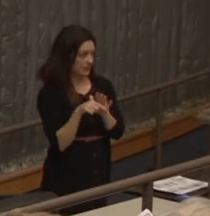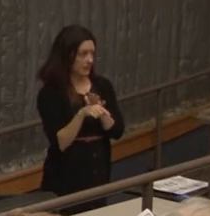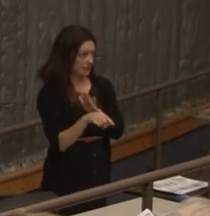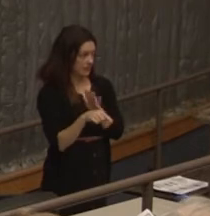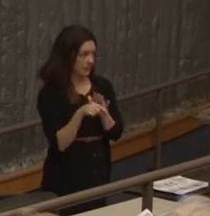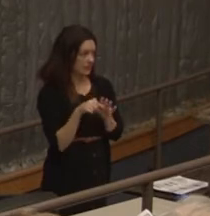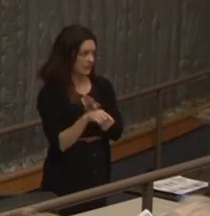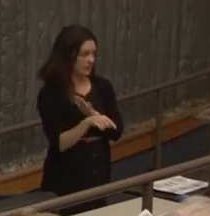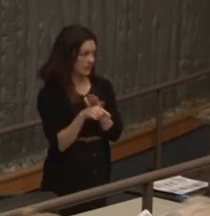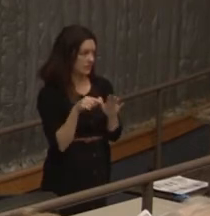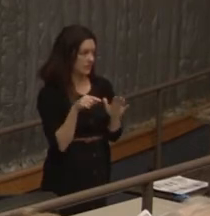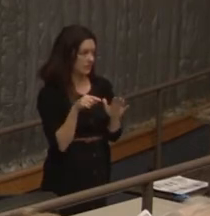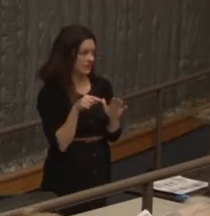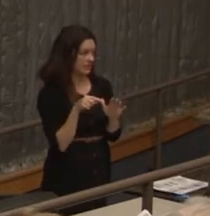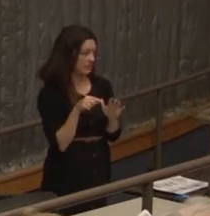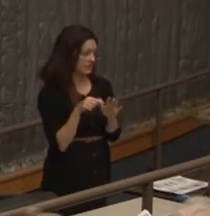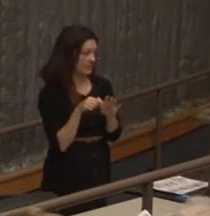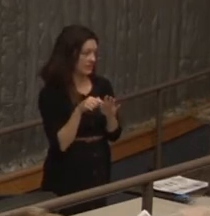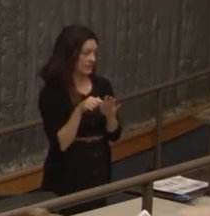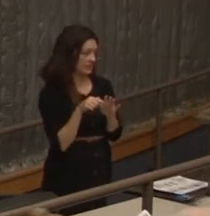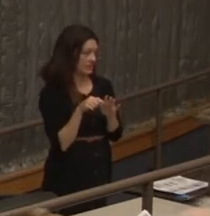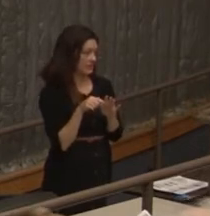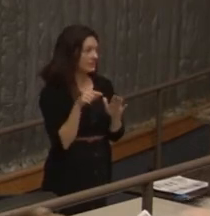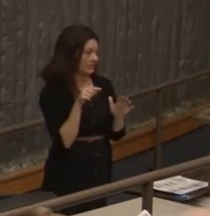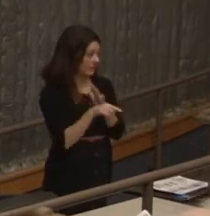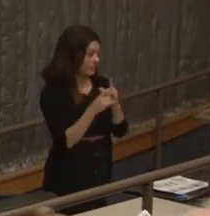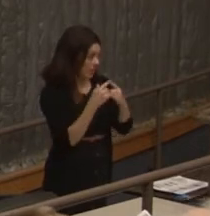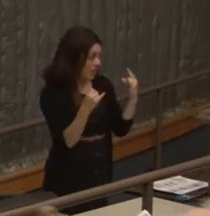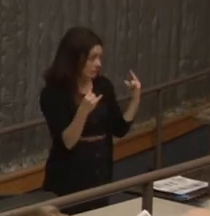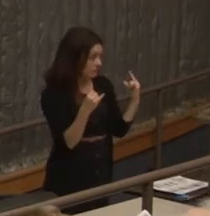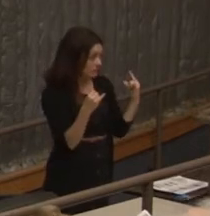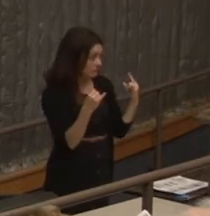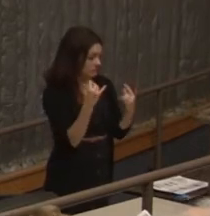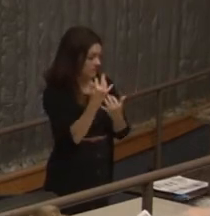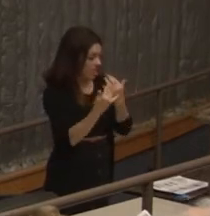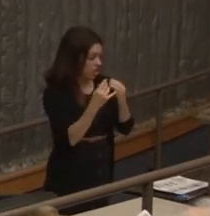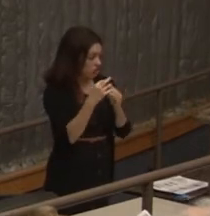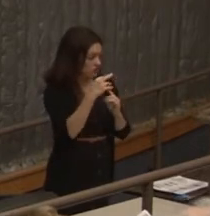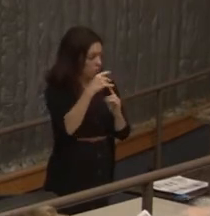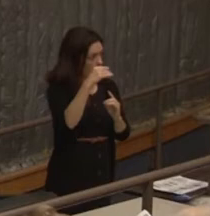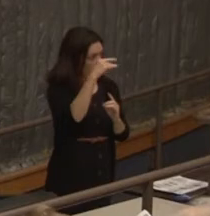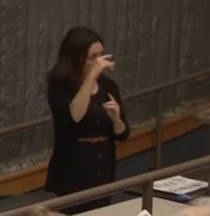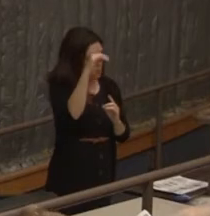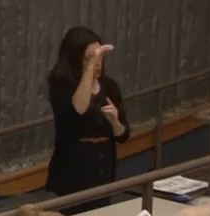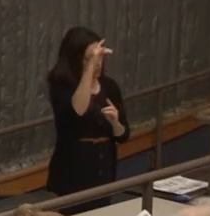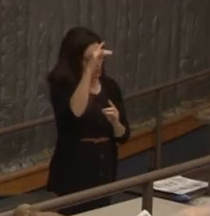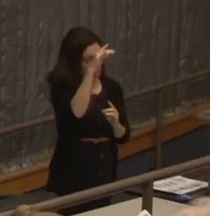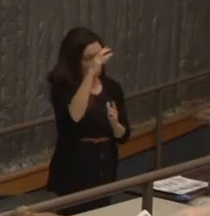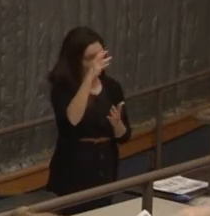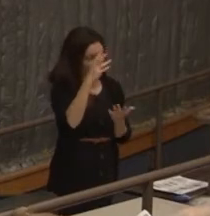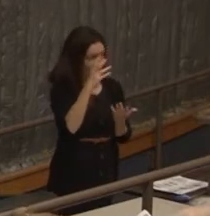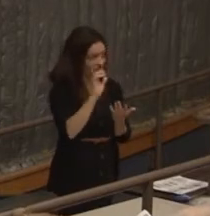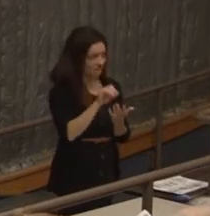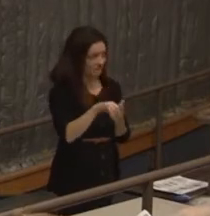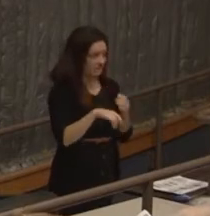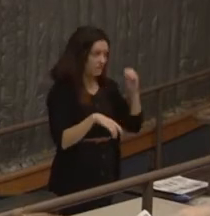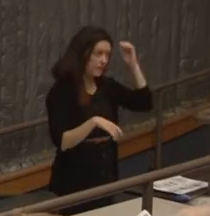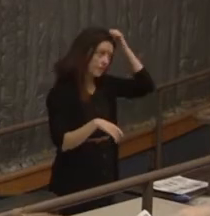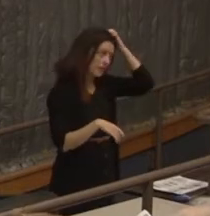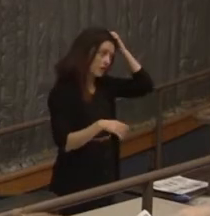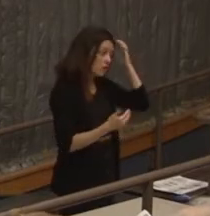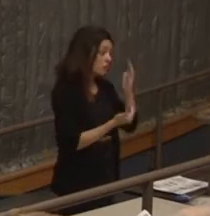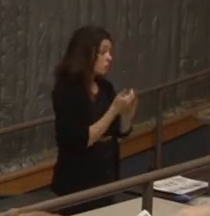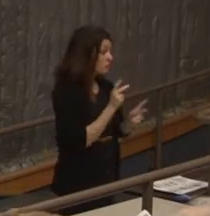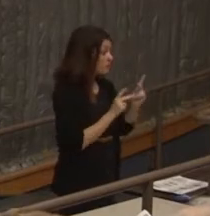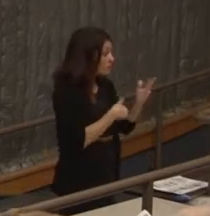in smoke as a common statement of prisoners in the camps. When new arrivals came and said, when are we going to see our family again?